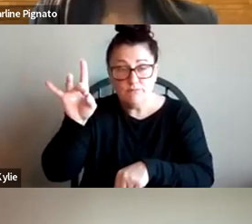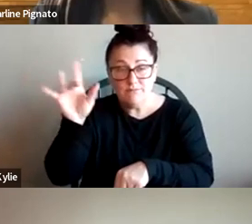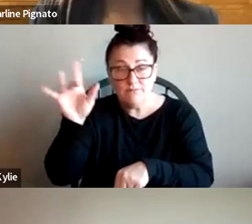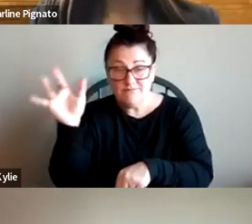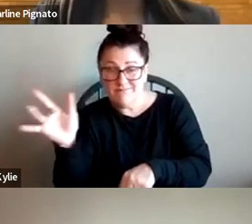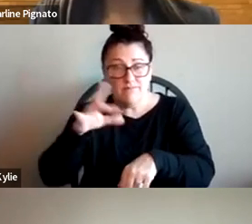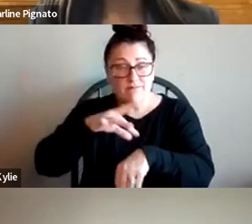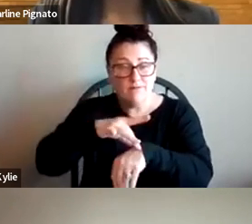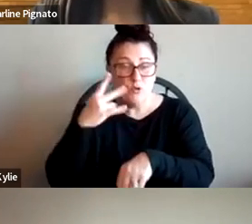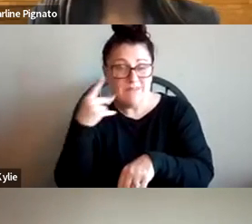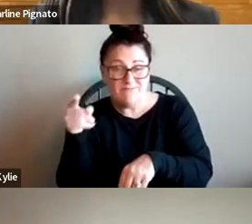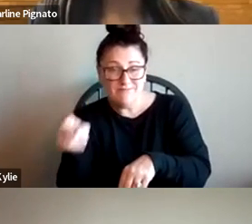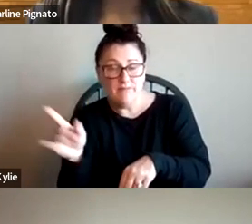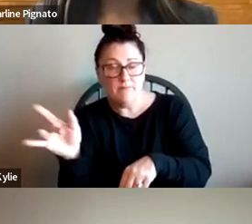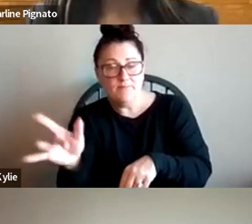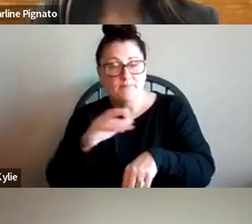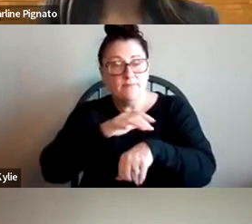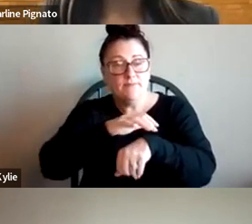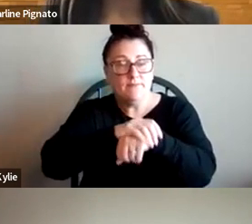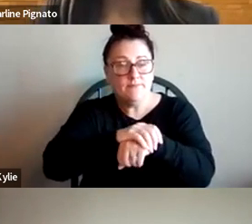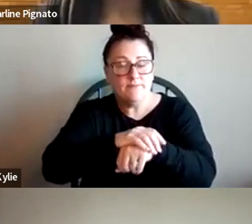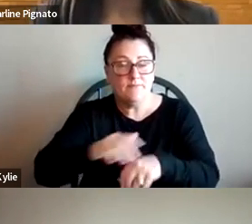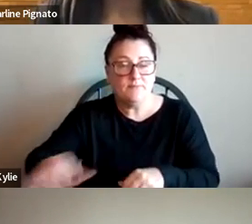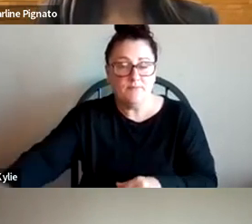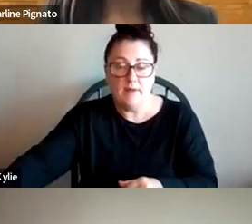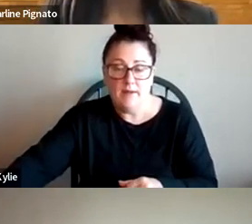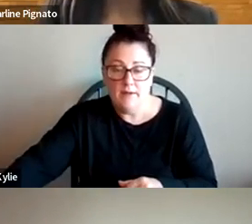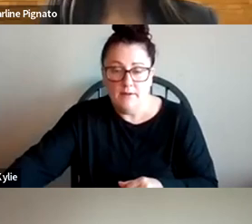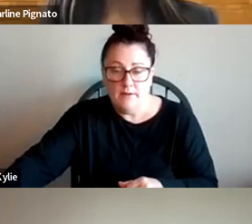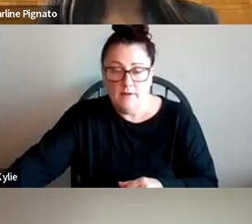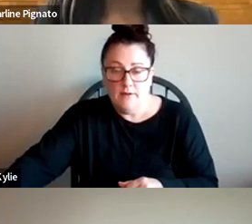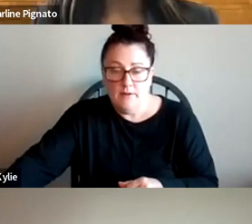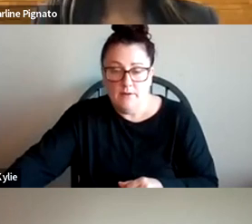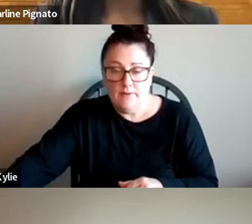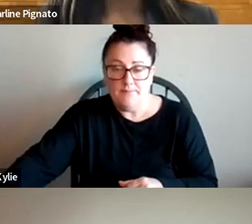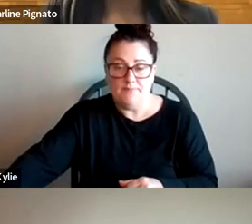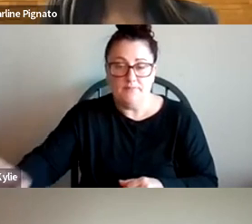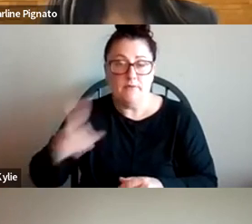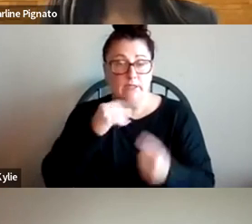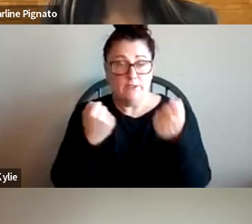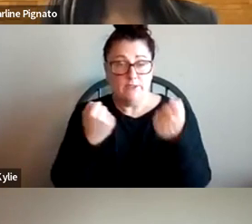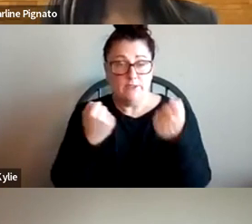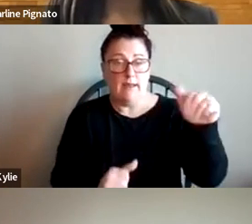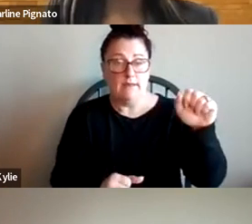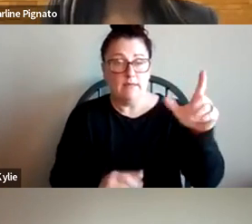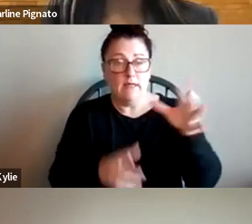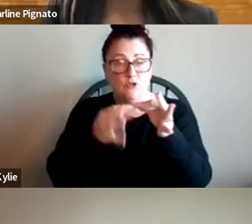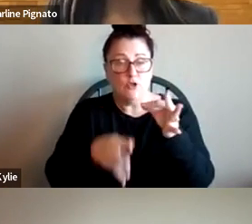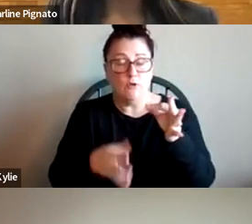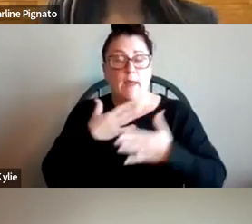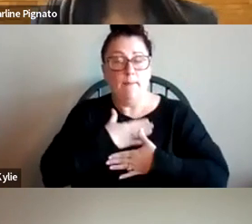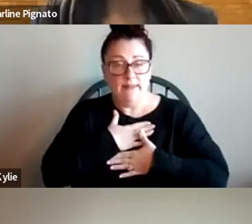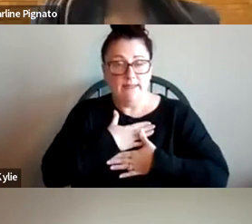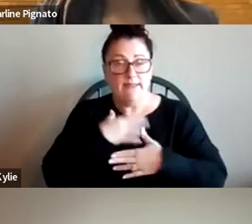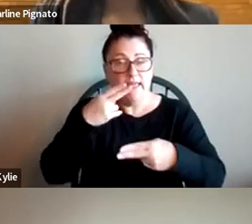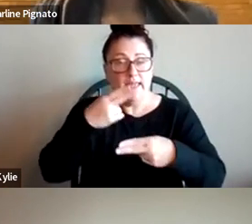clicking on the globe icon at the bottom of your screen. To support our ASL interpreters, please